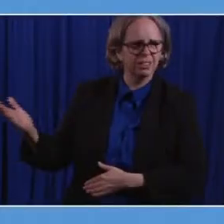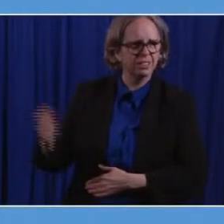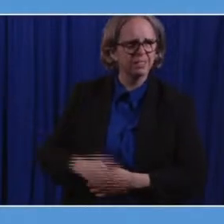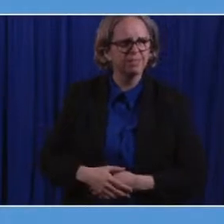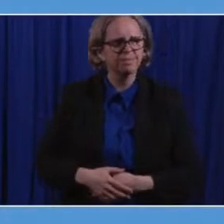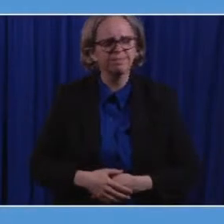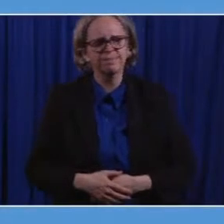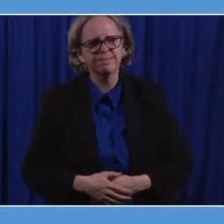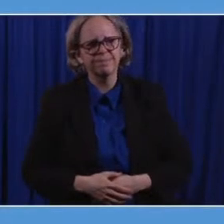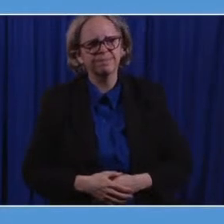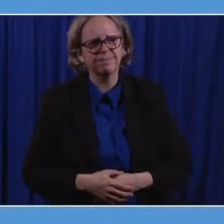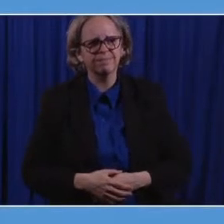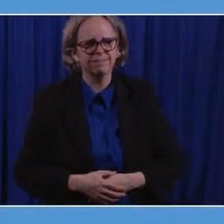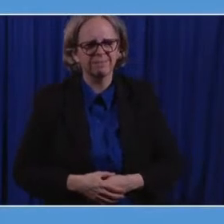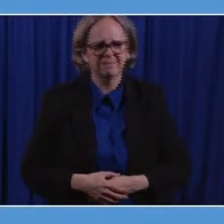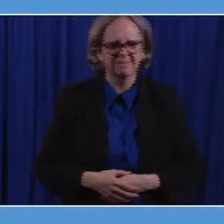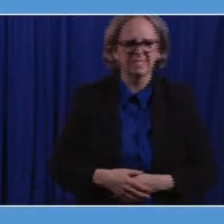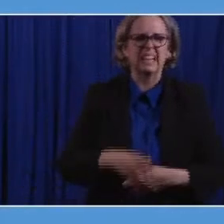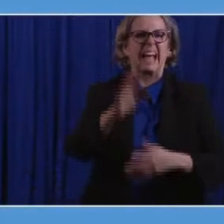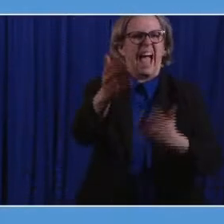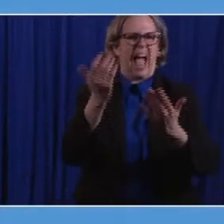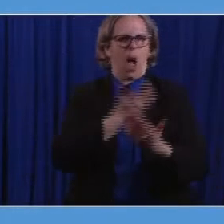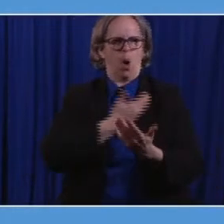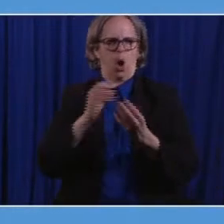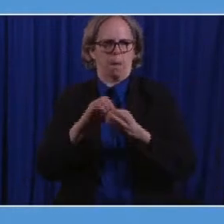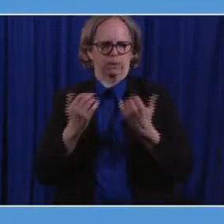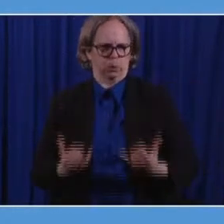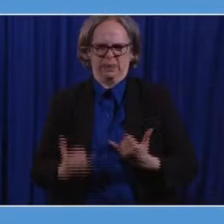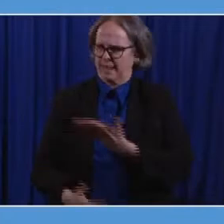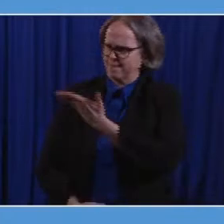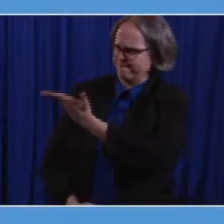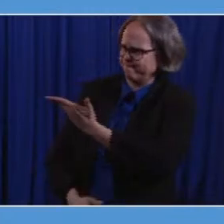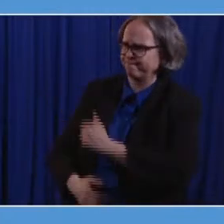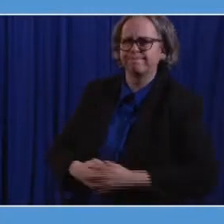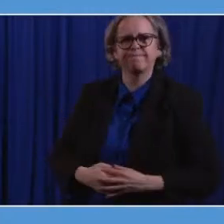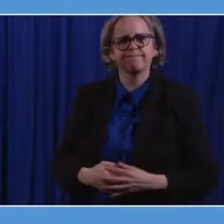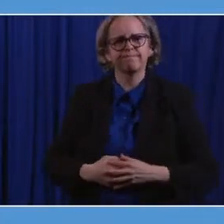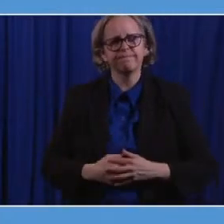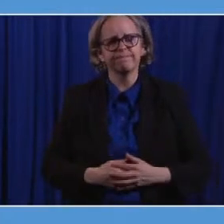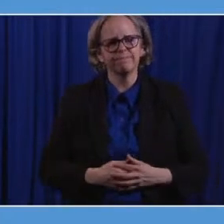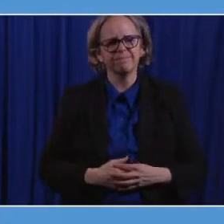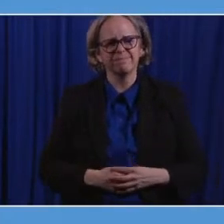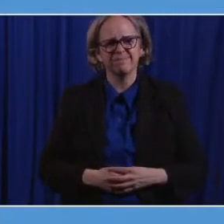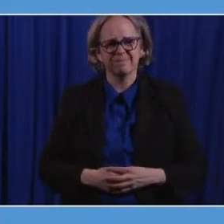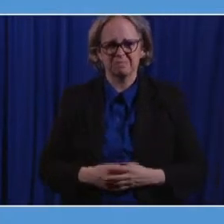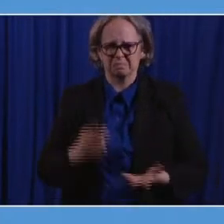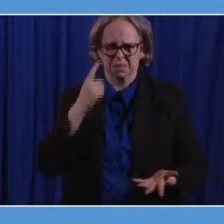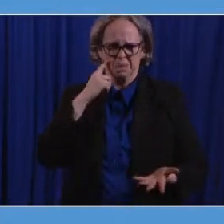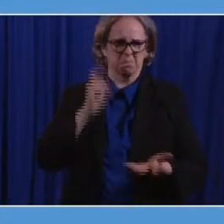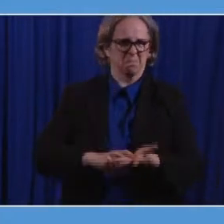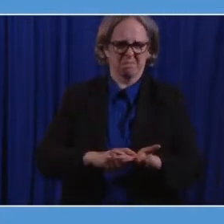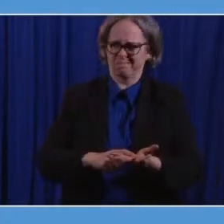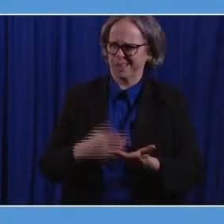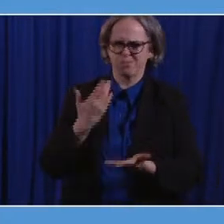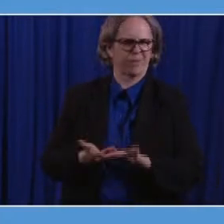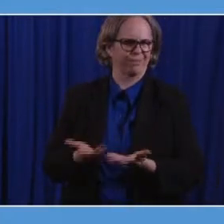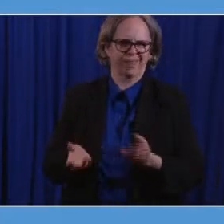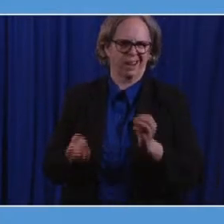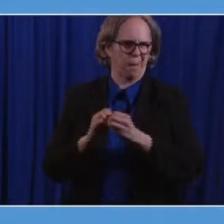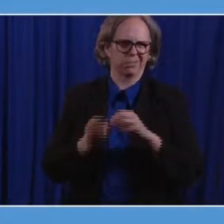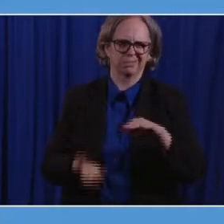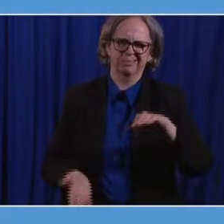So these are today's numbers. As you'll see, as Dr. Vanderhoff talked about, these are just in the last